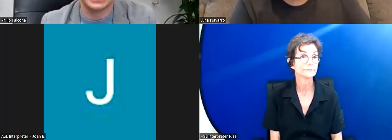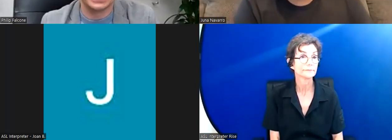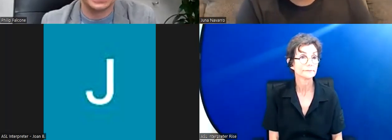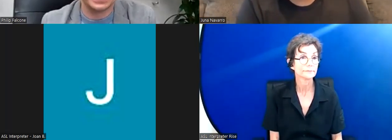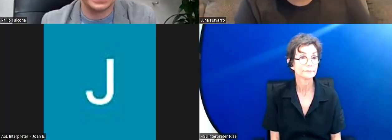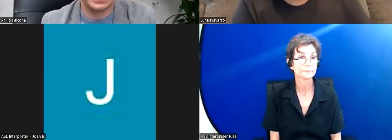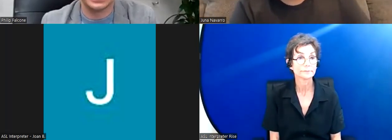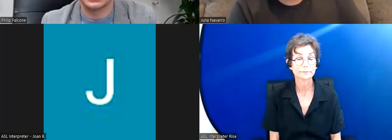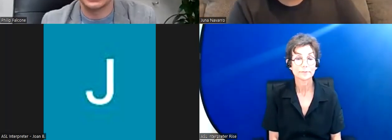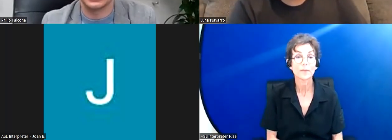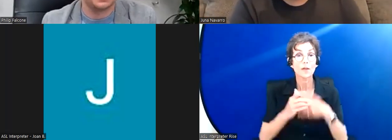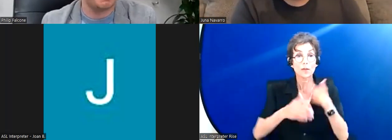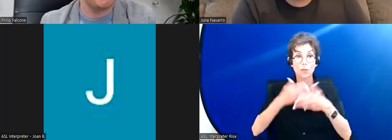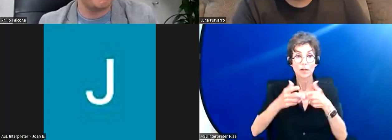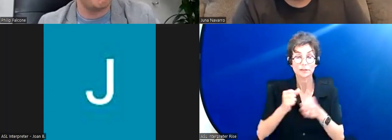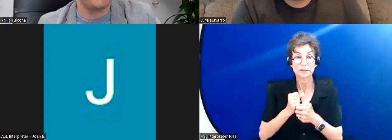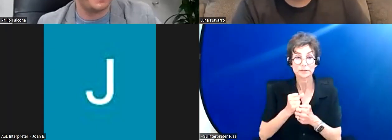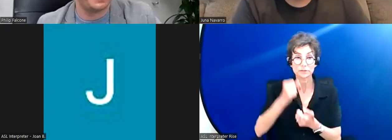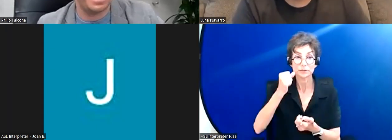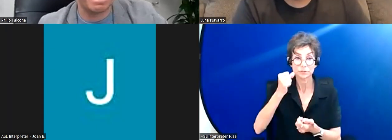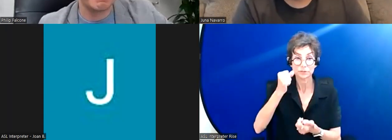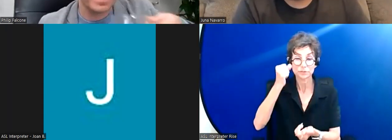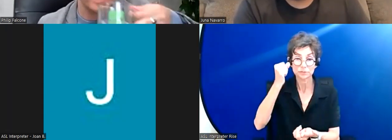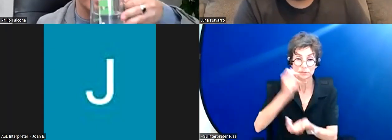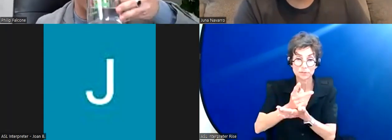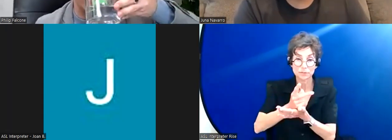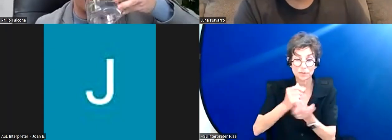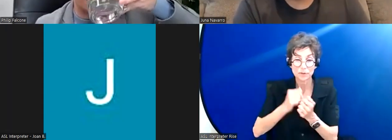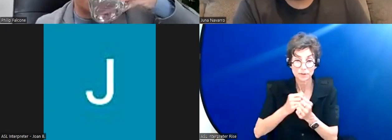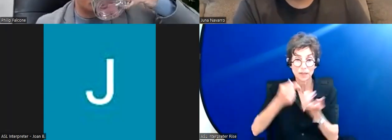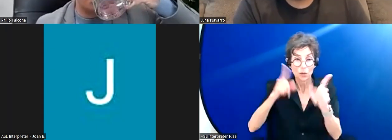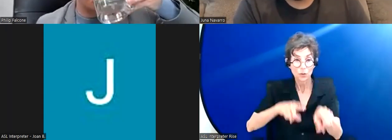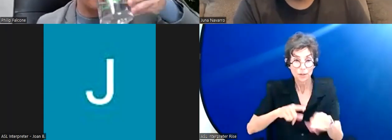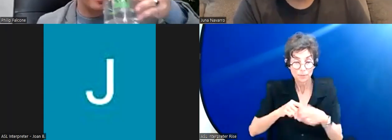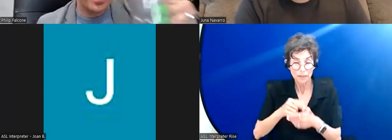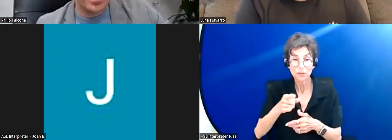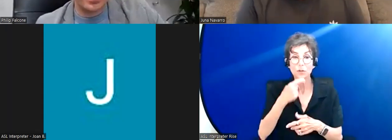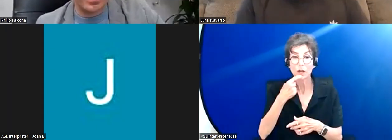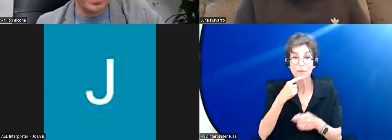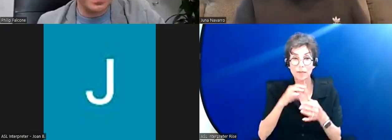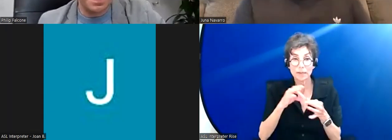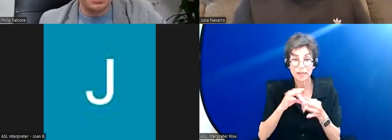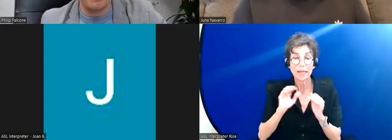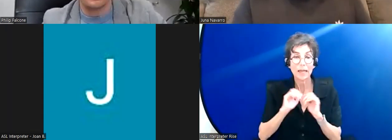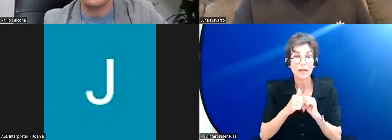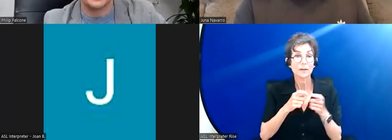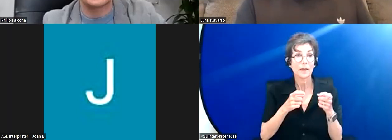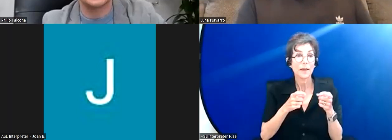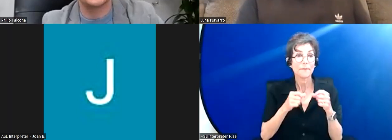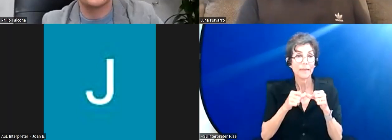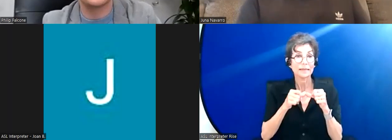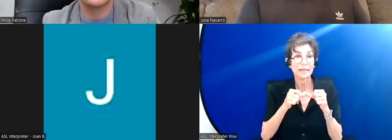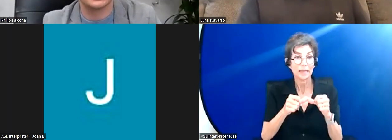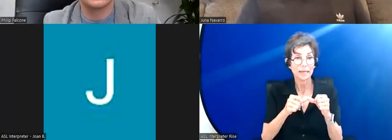the process of establishing a contractor agreement, you did comment on that a little bit, and then maintaining it, and then having templates